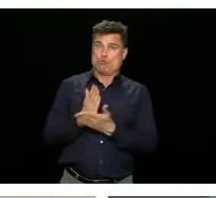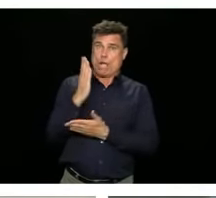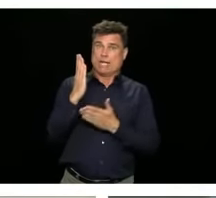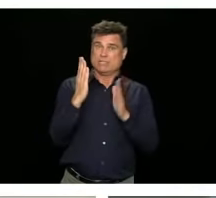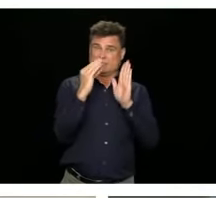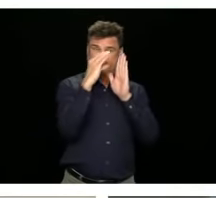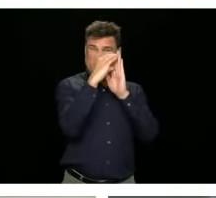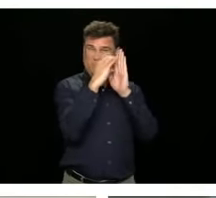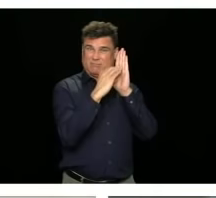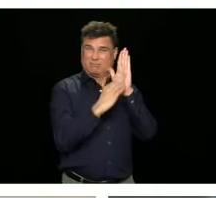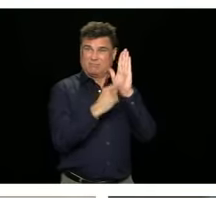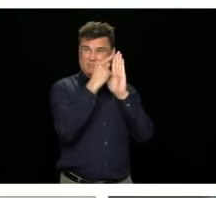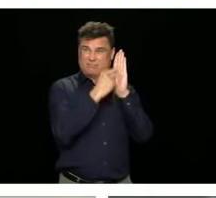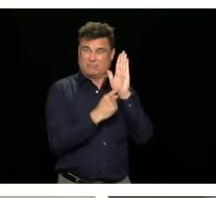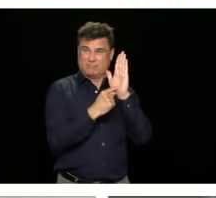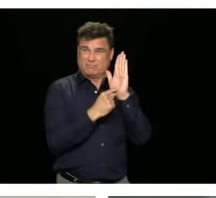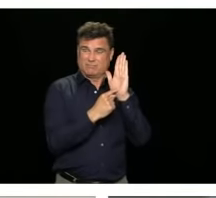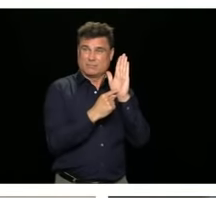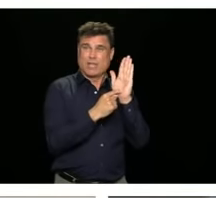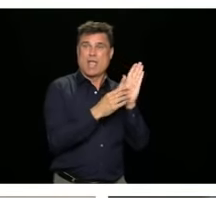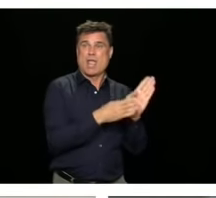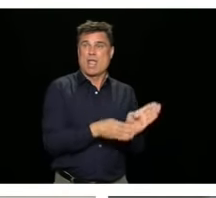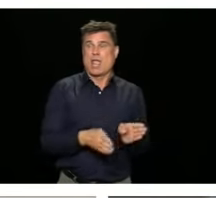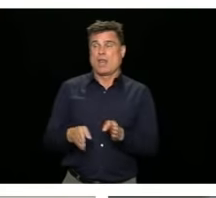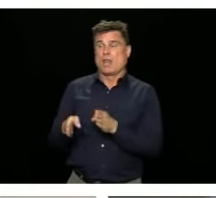think one of the things we have to